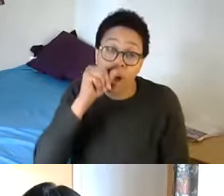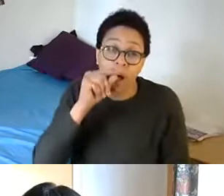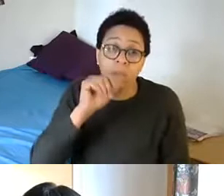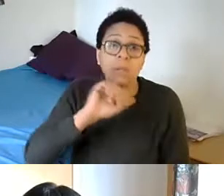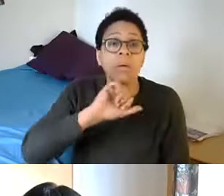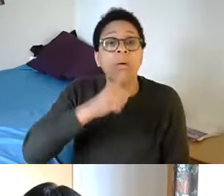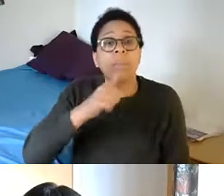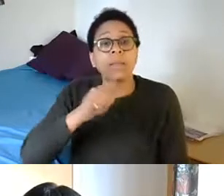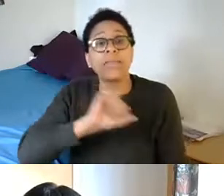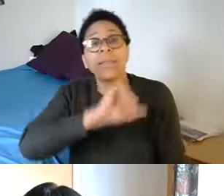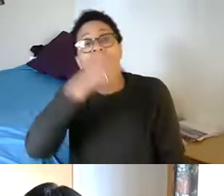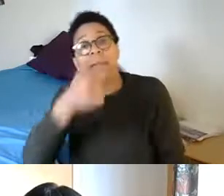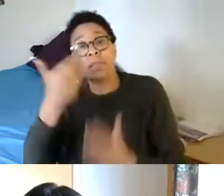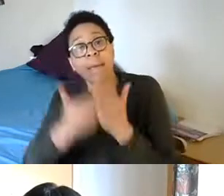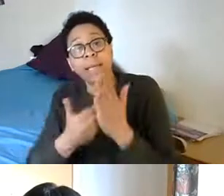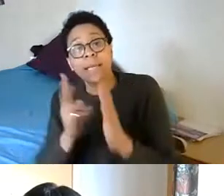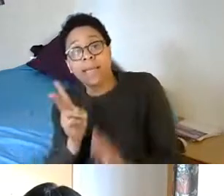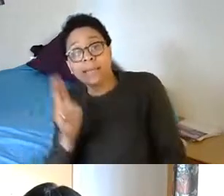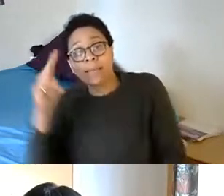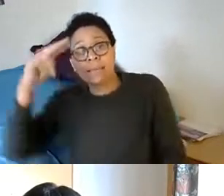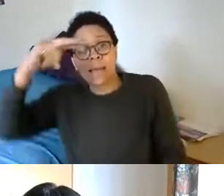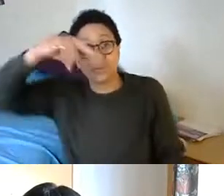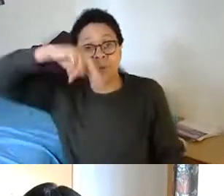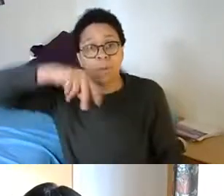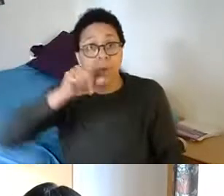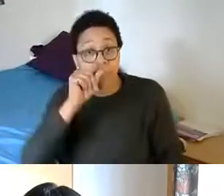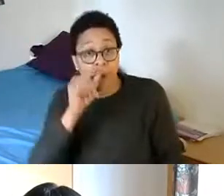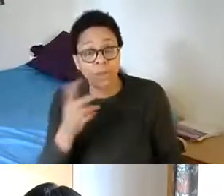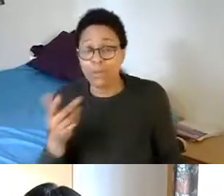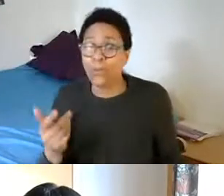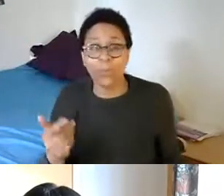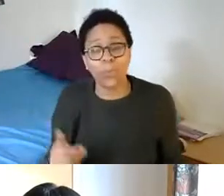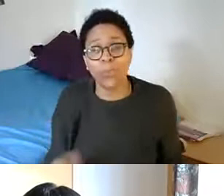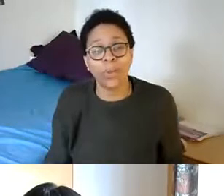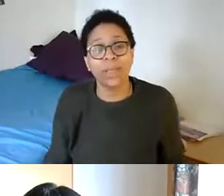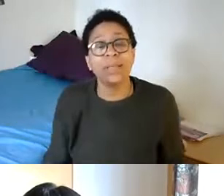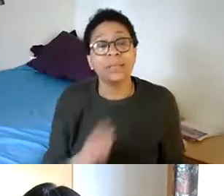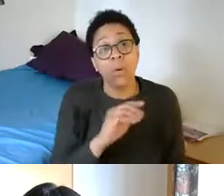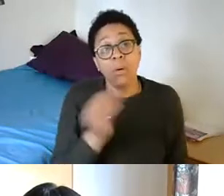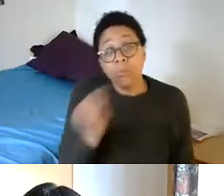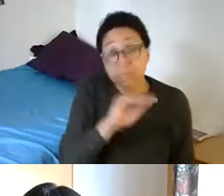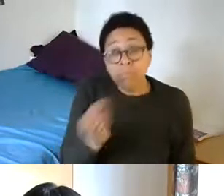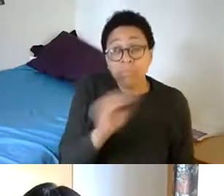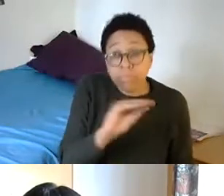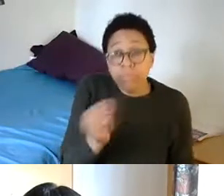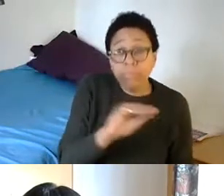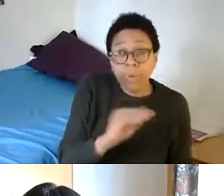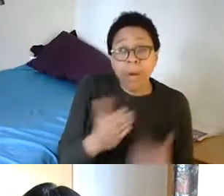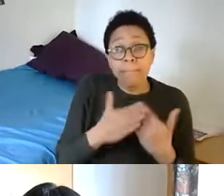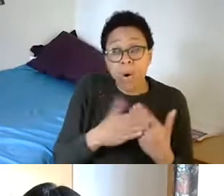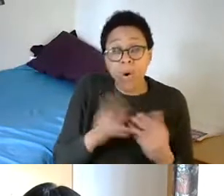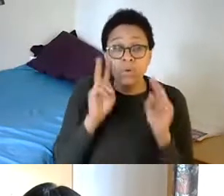the bird out. Wow. And then if you go on a bit further, there's a whole load of